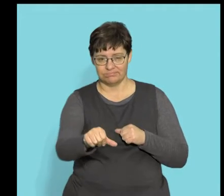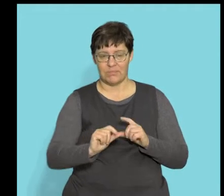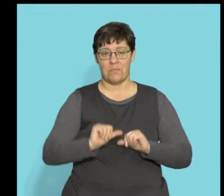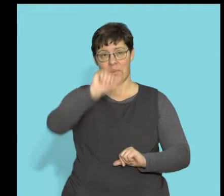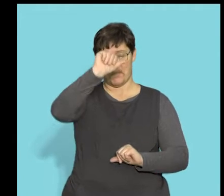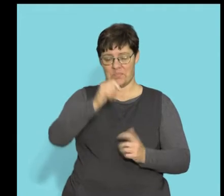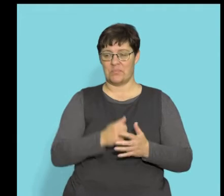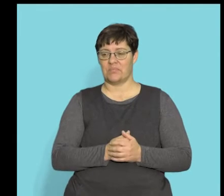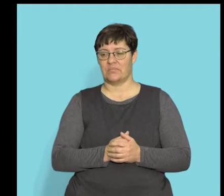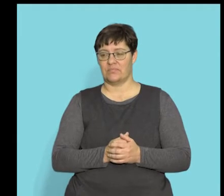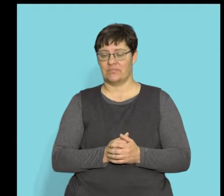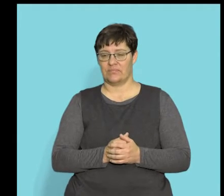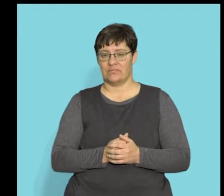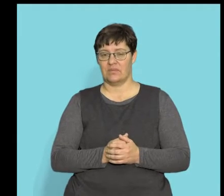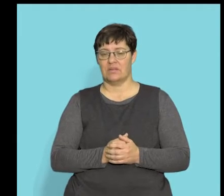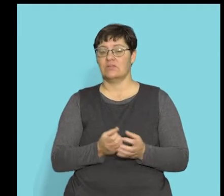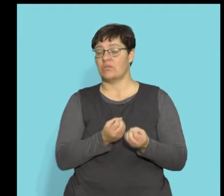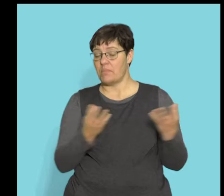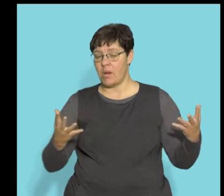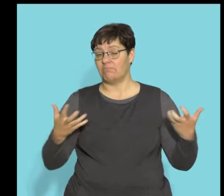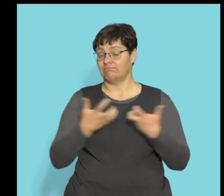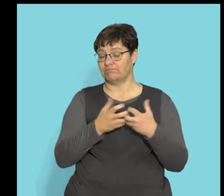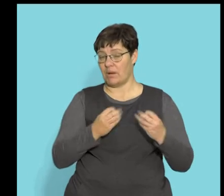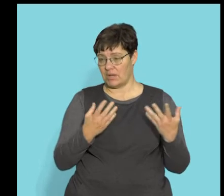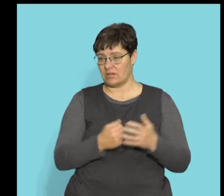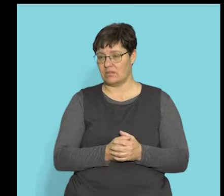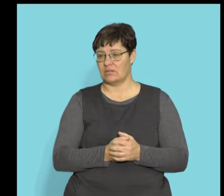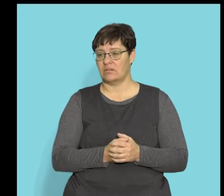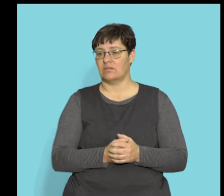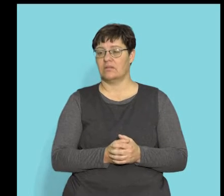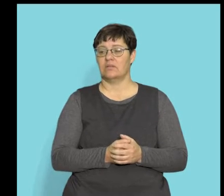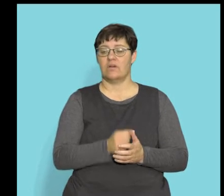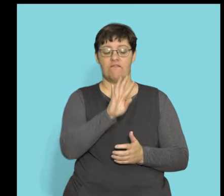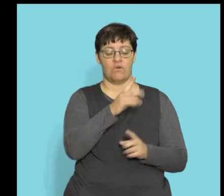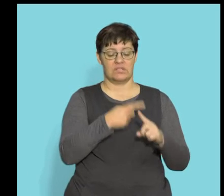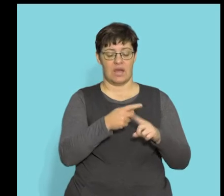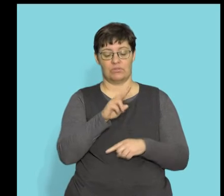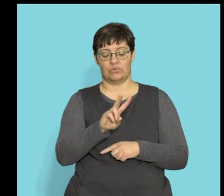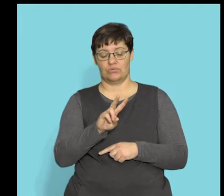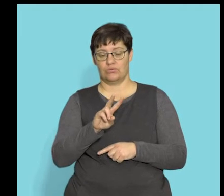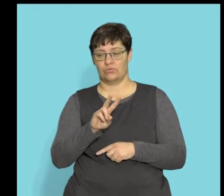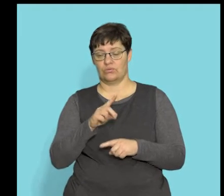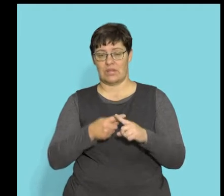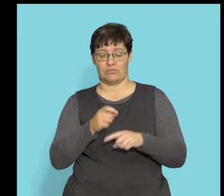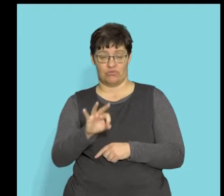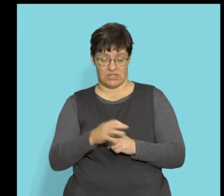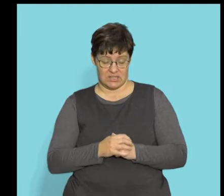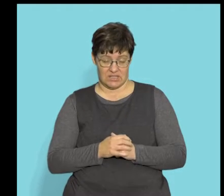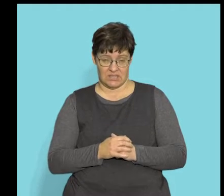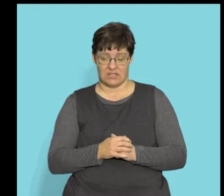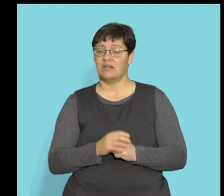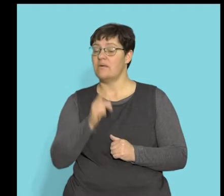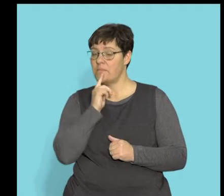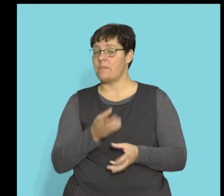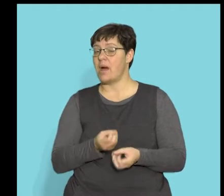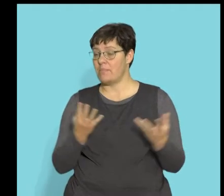of the box, so it will account for how many cans I can fit in. So it is just going to be 4 times 3 times